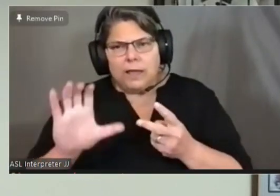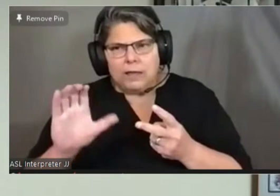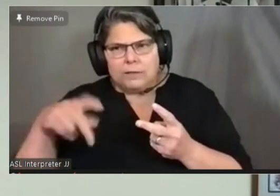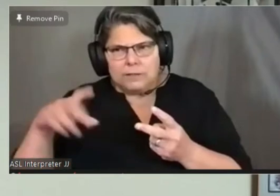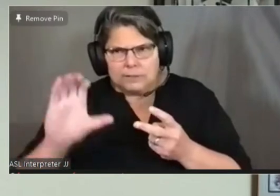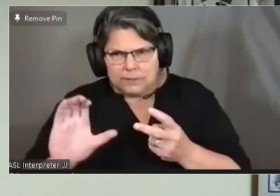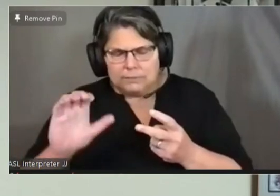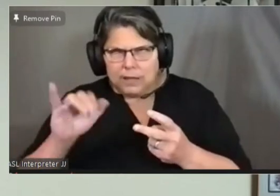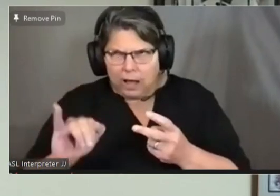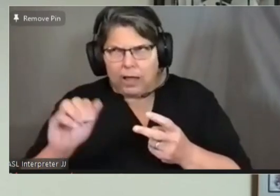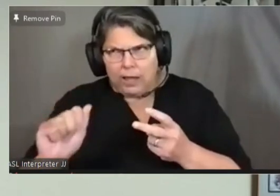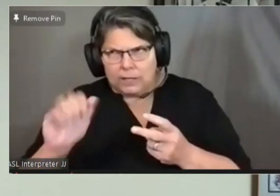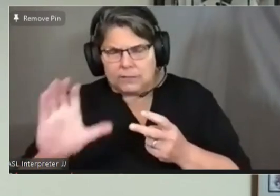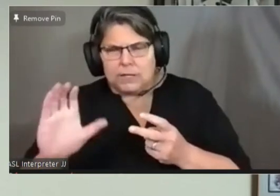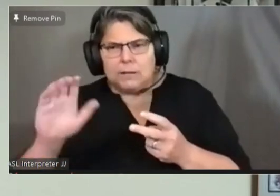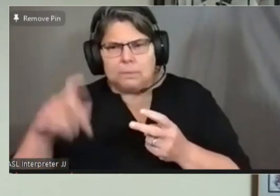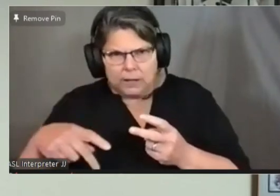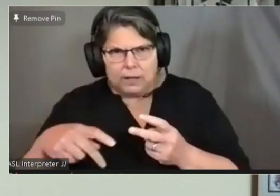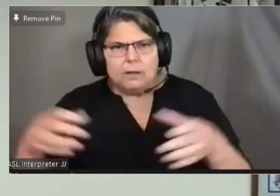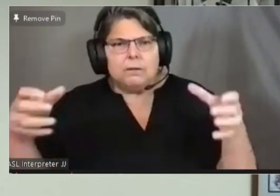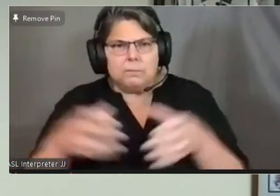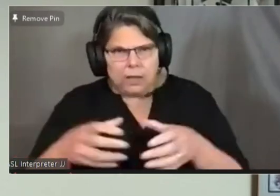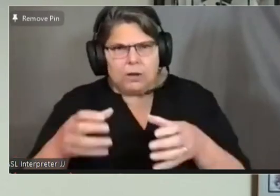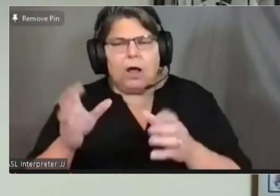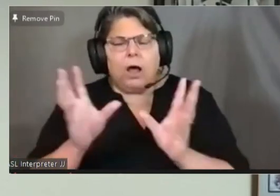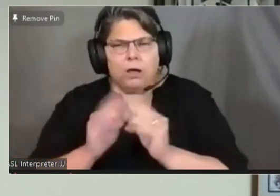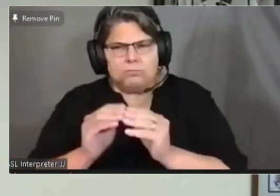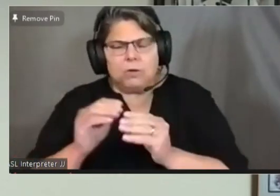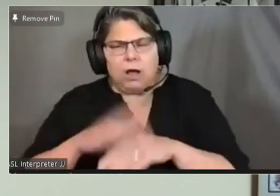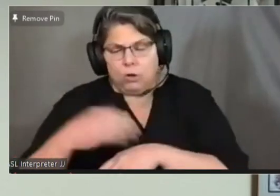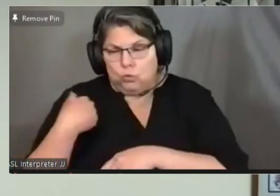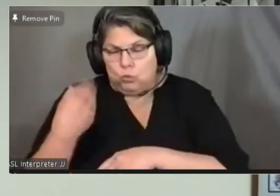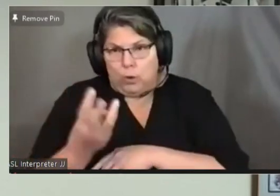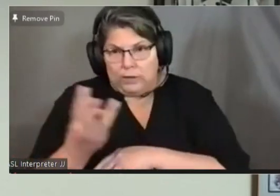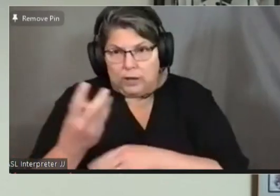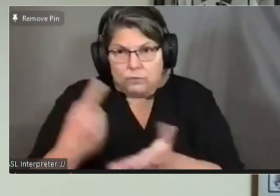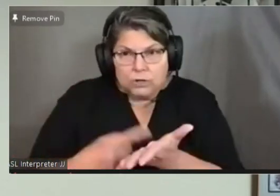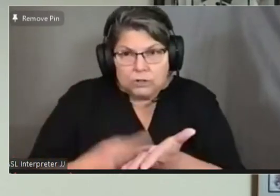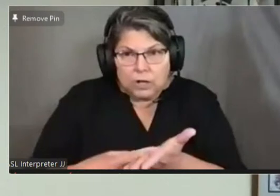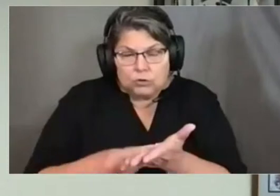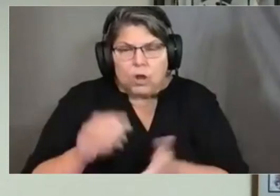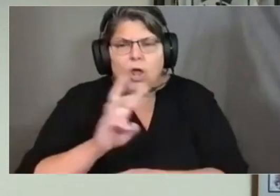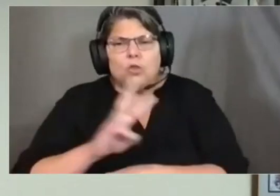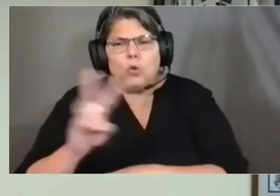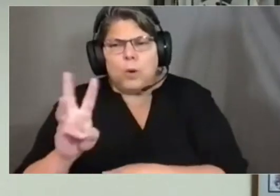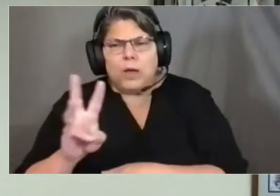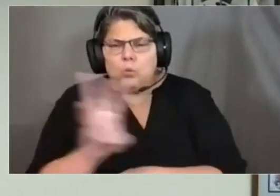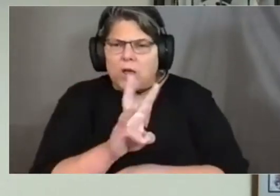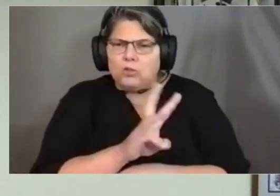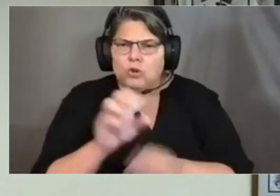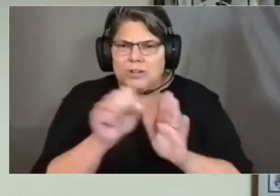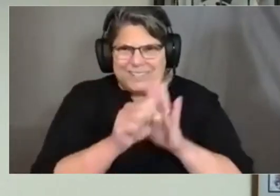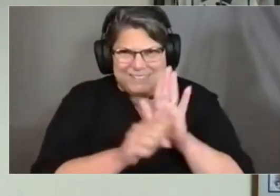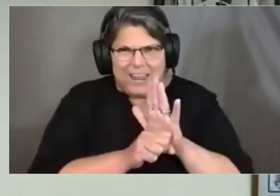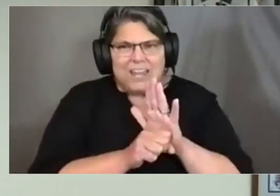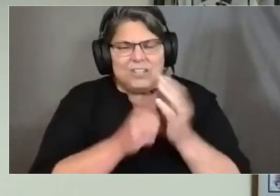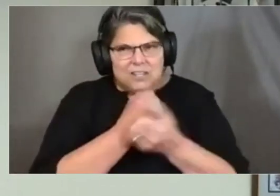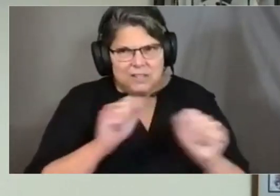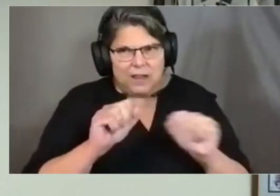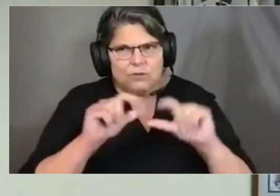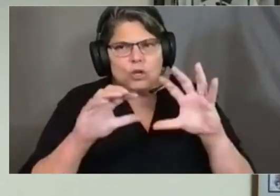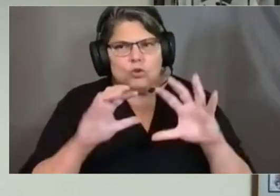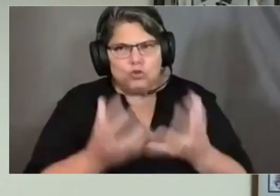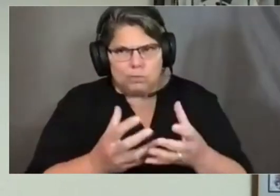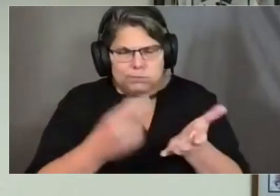met Wednesday to discuss and the Western States Safety Group also met. Both have decided to extend